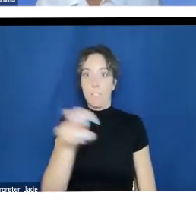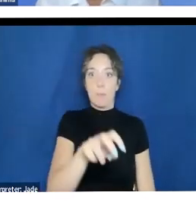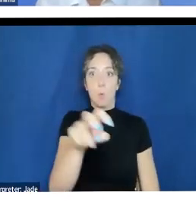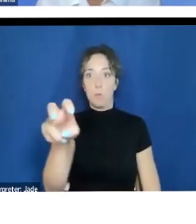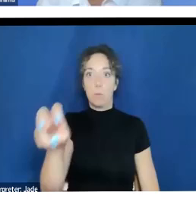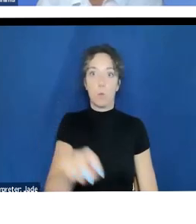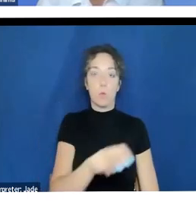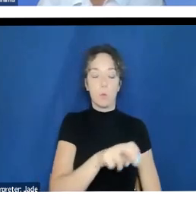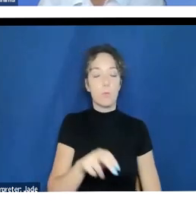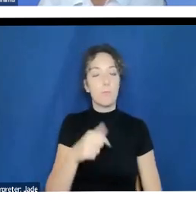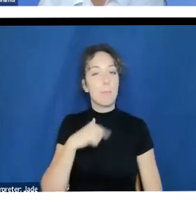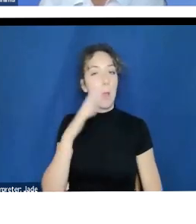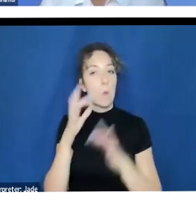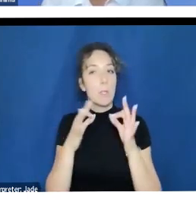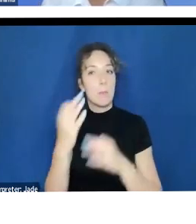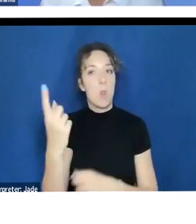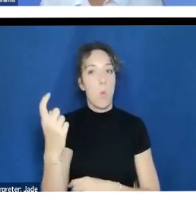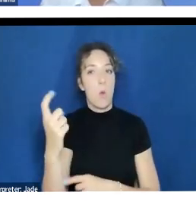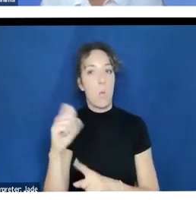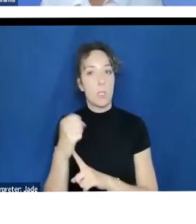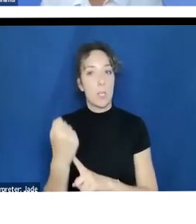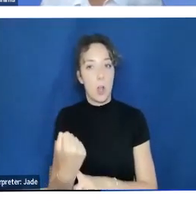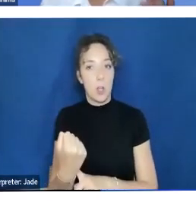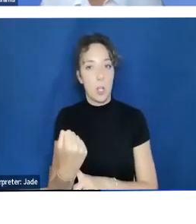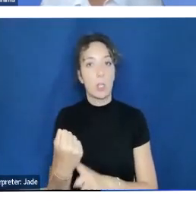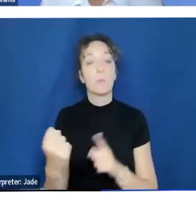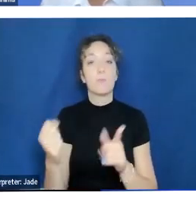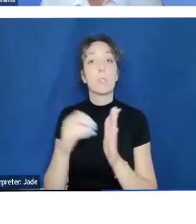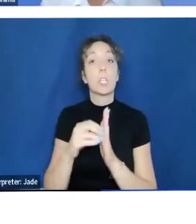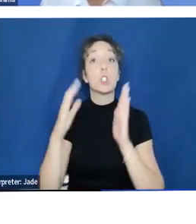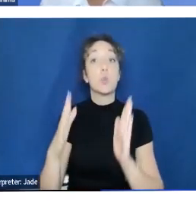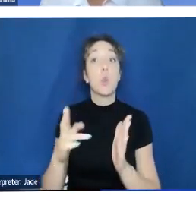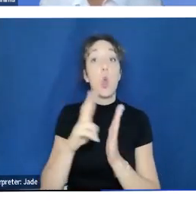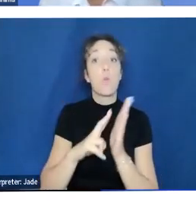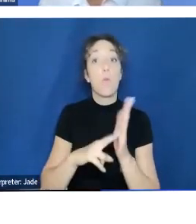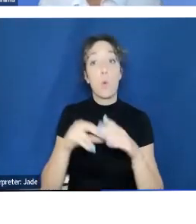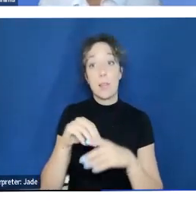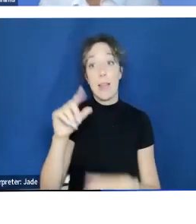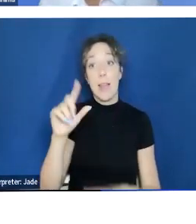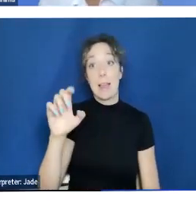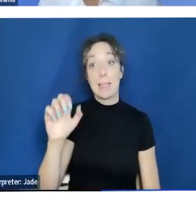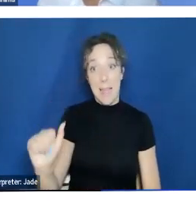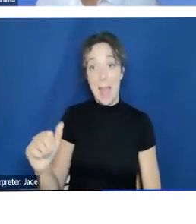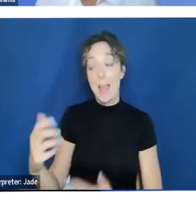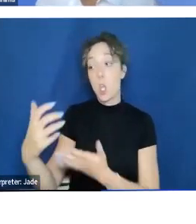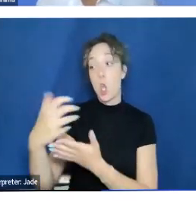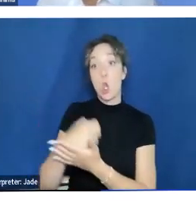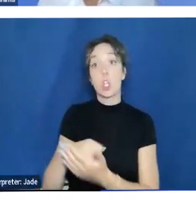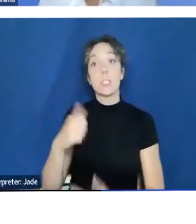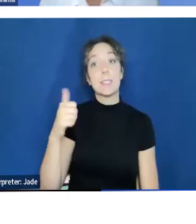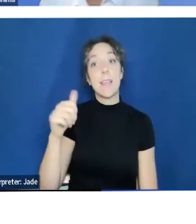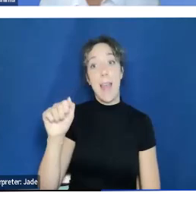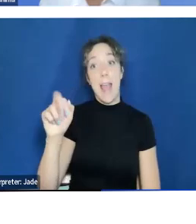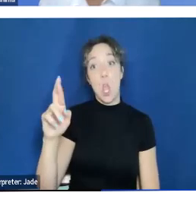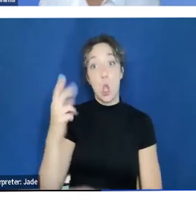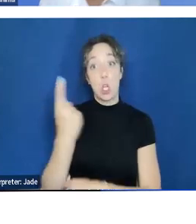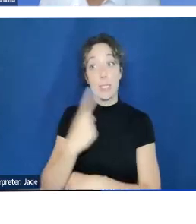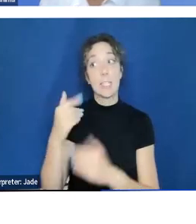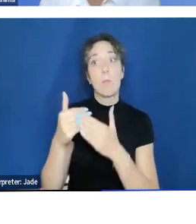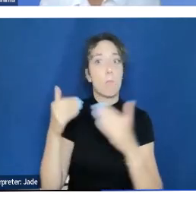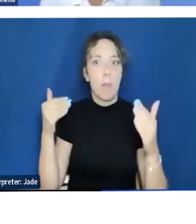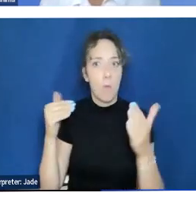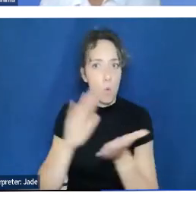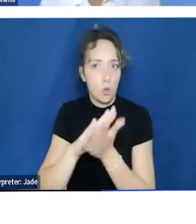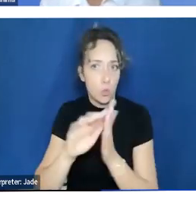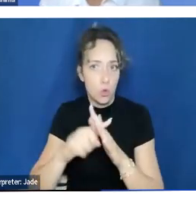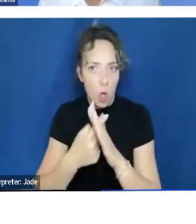other scenario. This is where a student is enrolled in an LEA and earns 10 AR days before school even